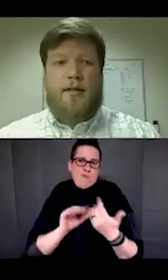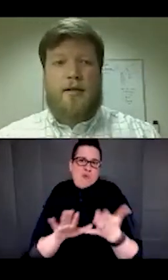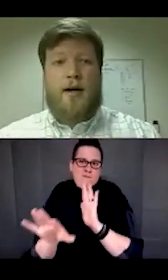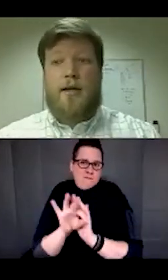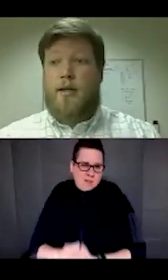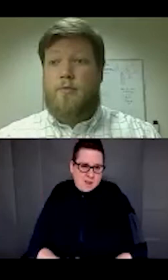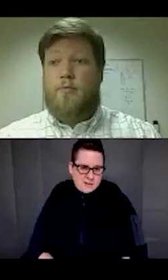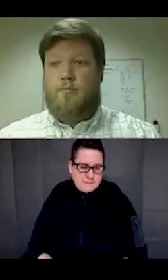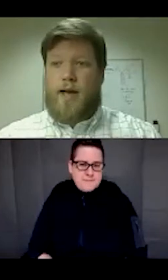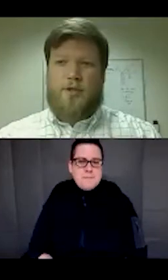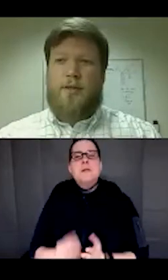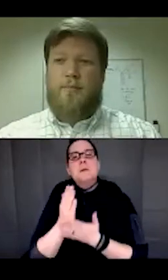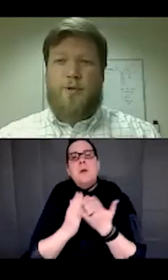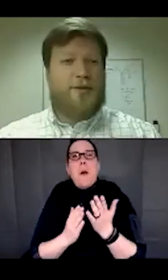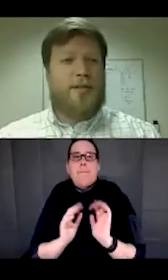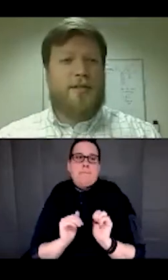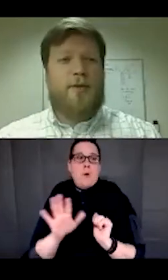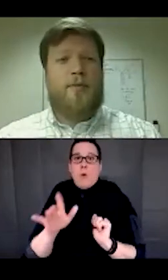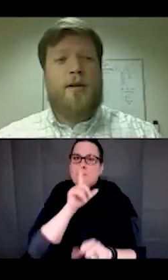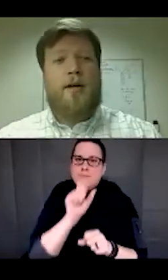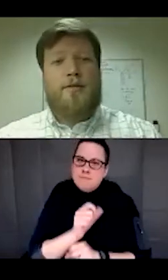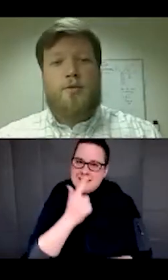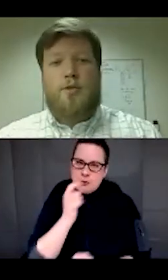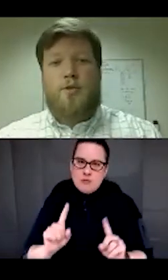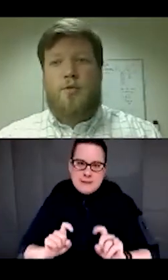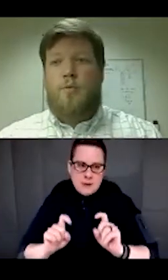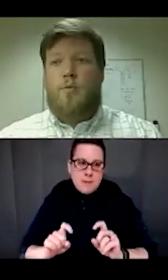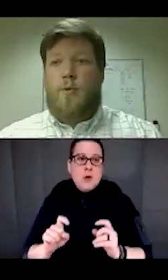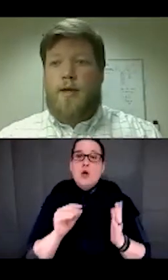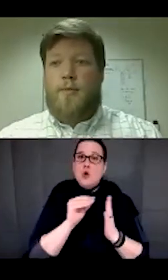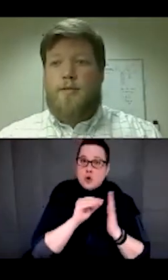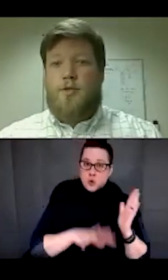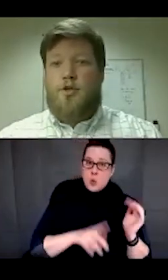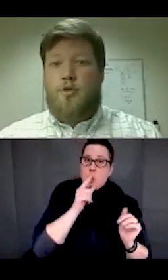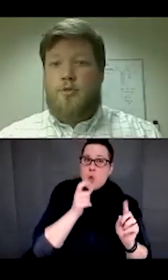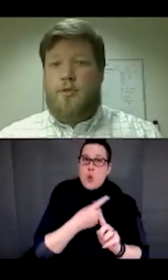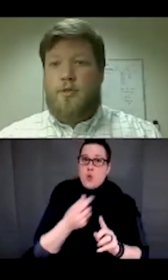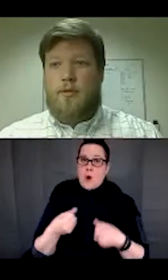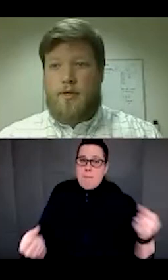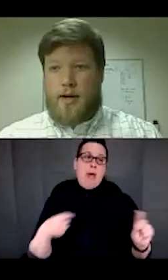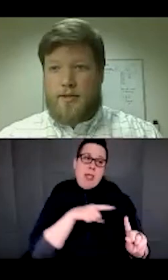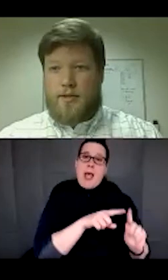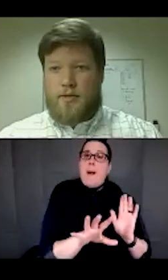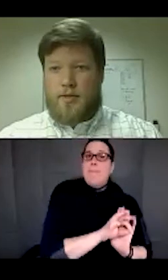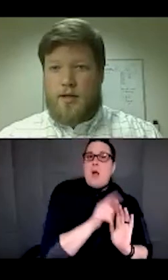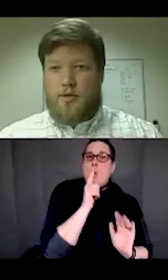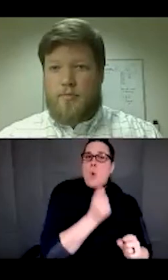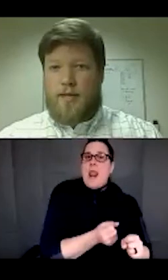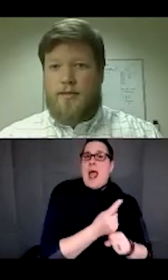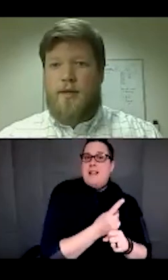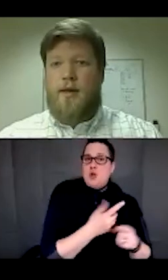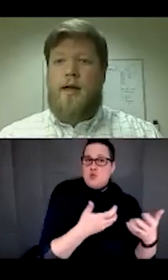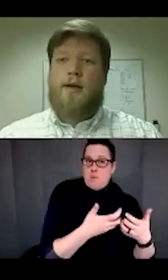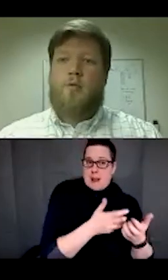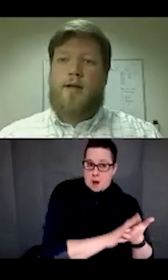like in a really interesting experiment, students who were randomized to choose their next year's college